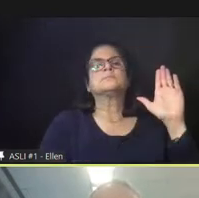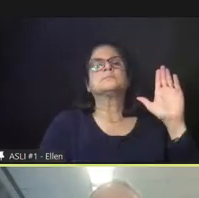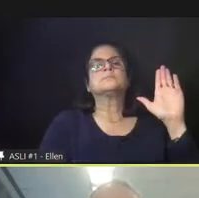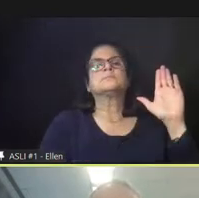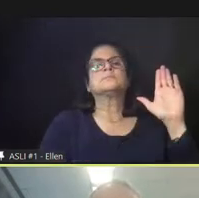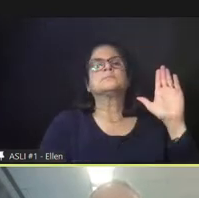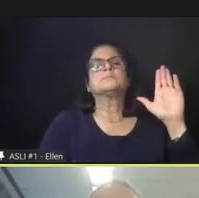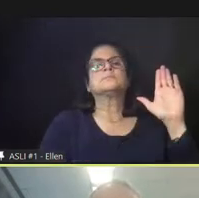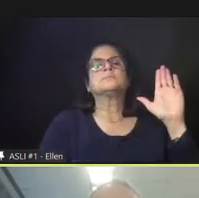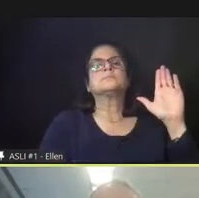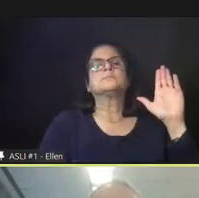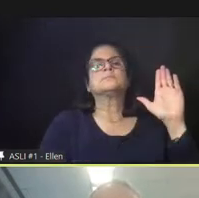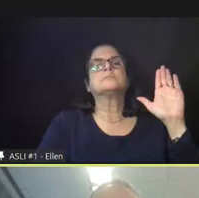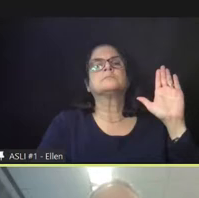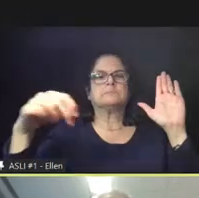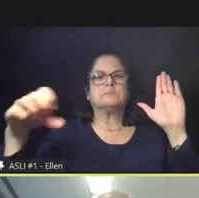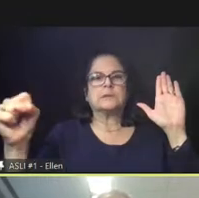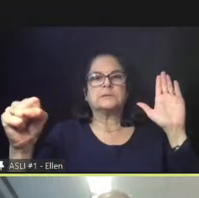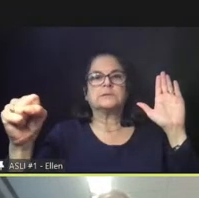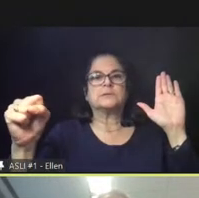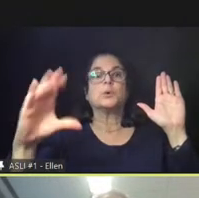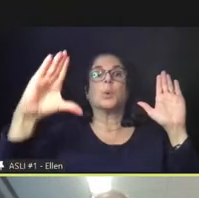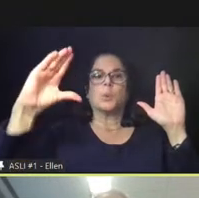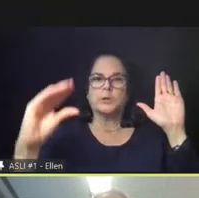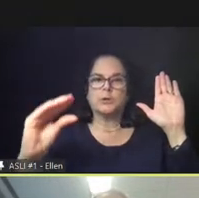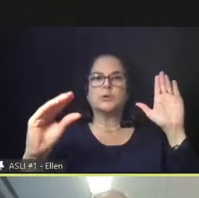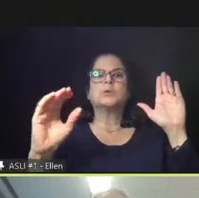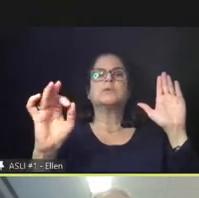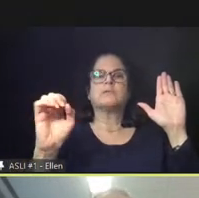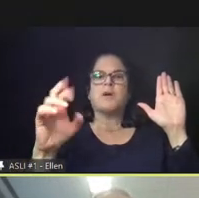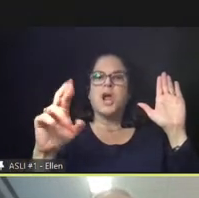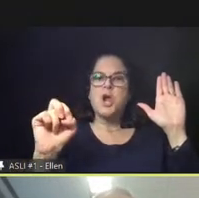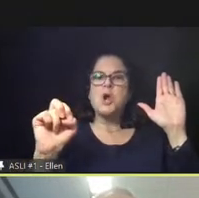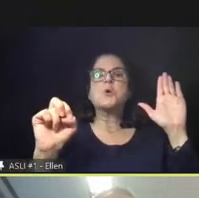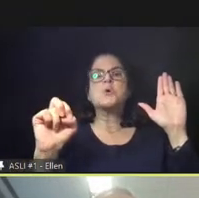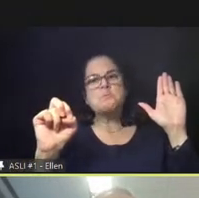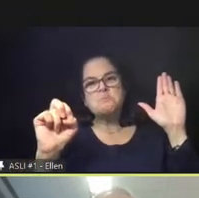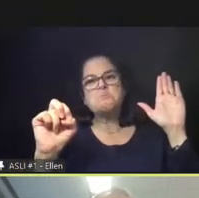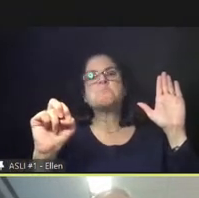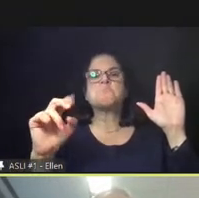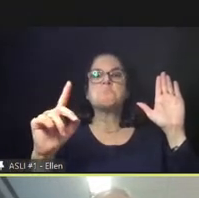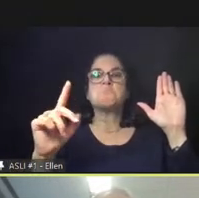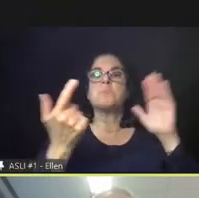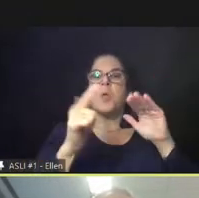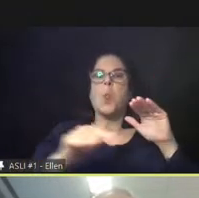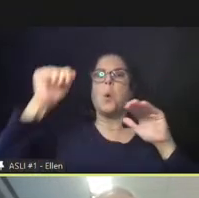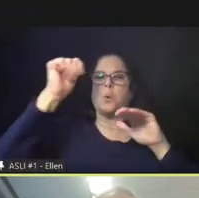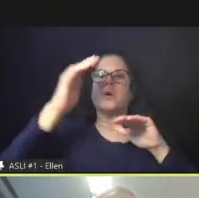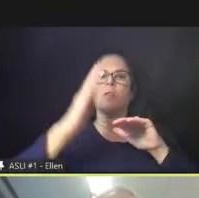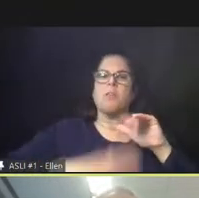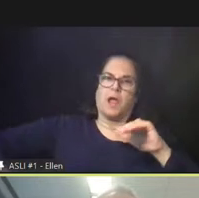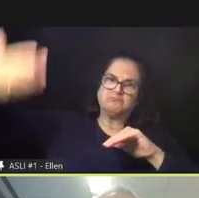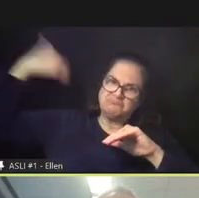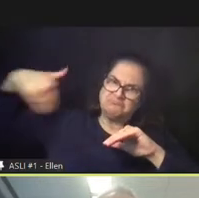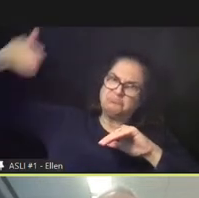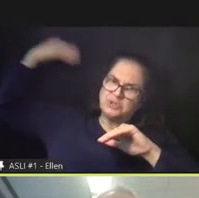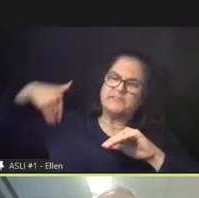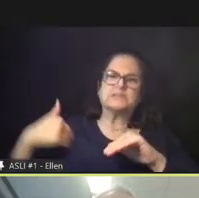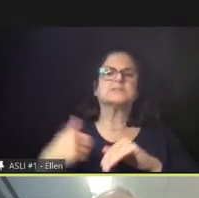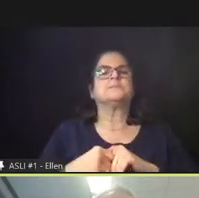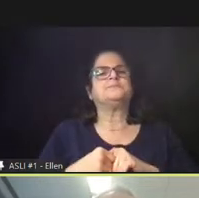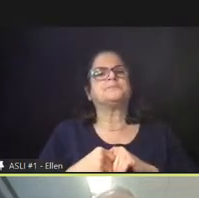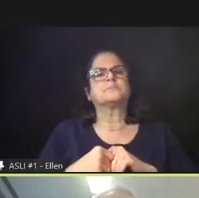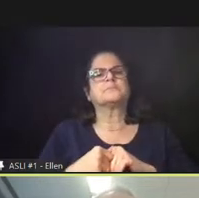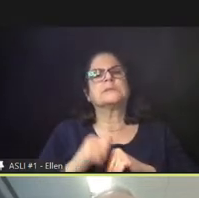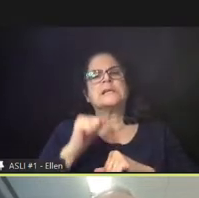We see reduced fare subsidy coming in as expected, albeit lower than historic rates in previous years.